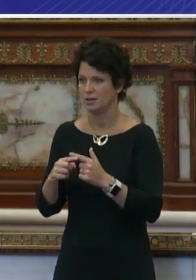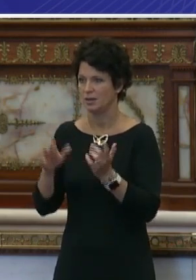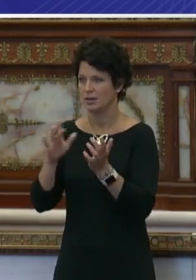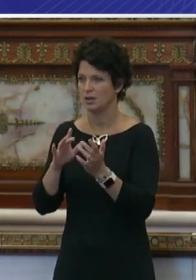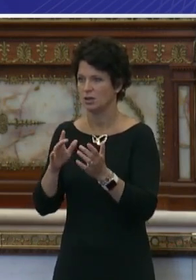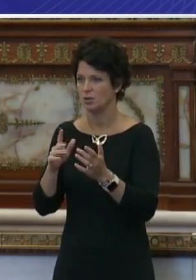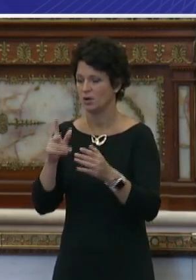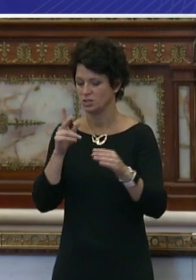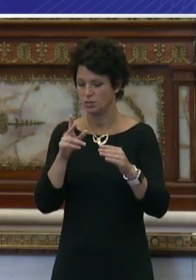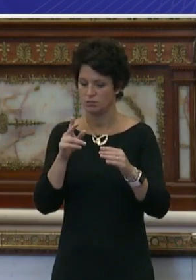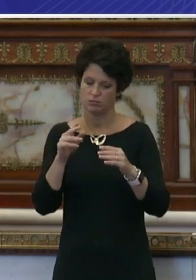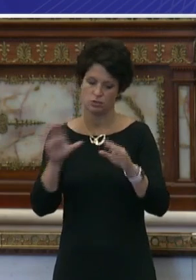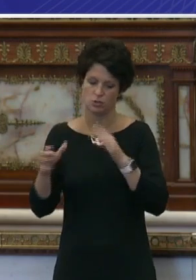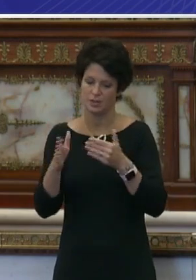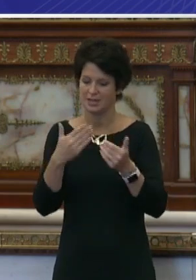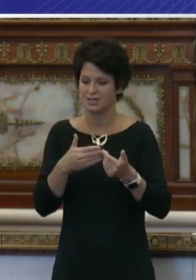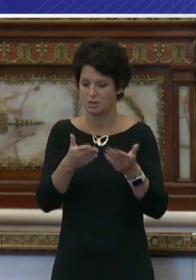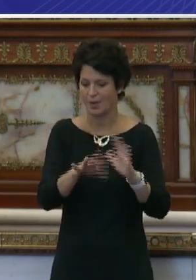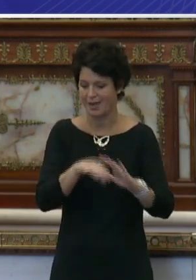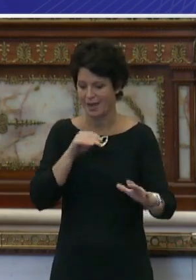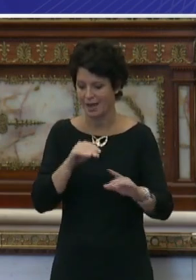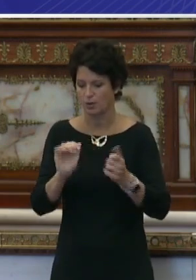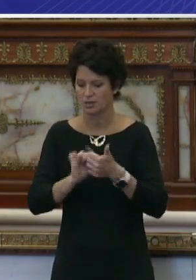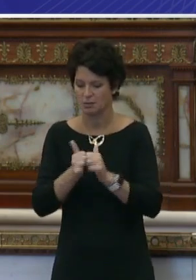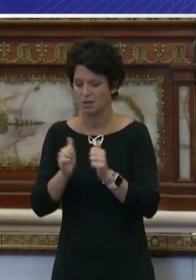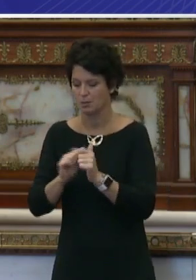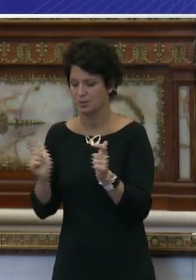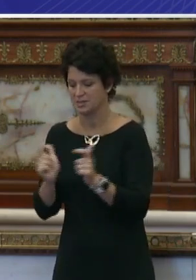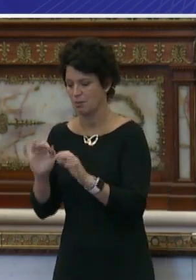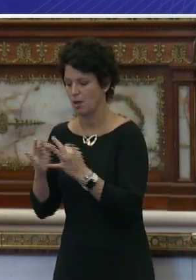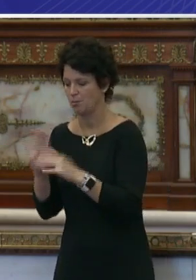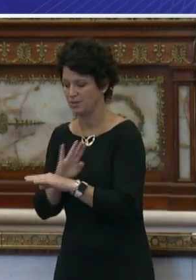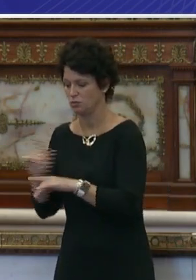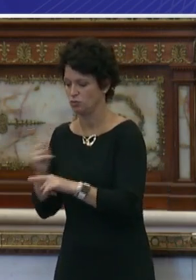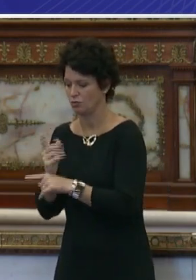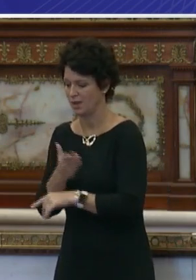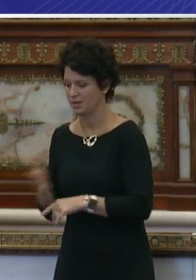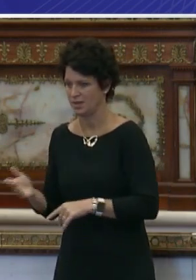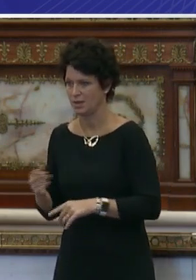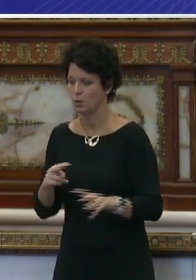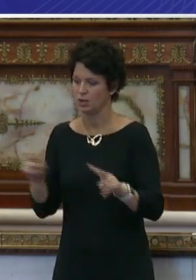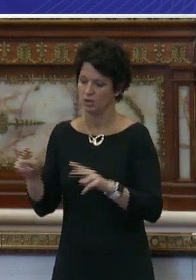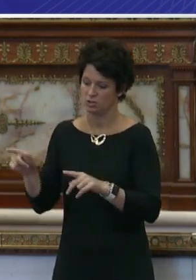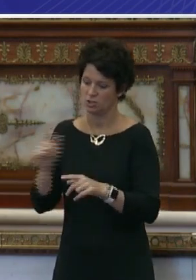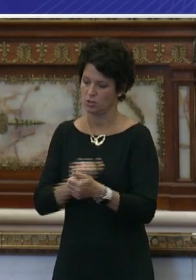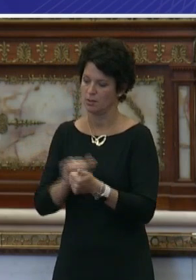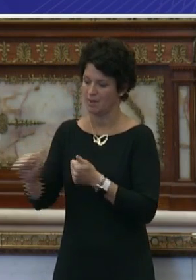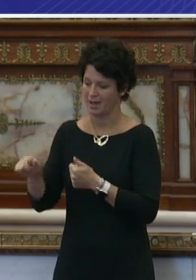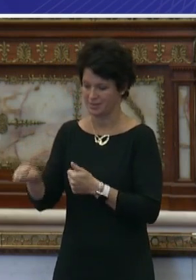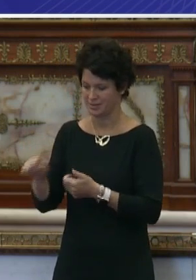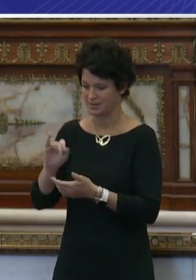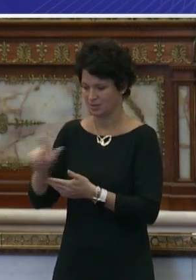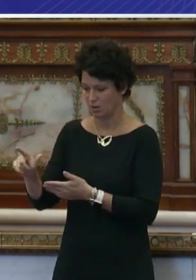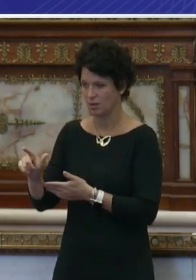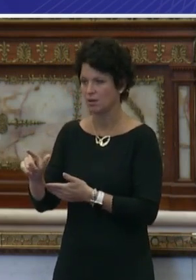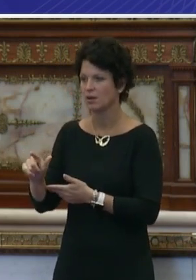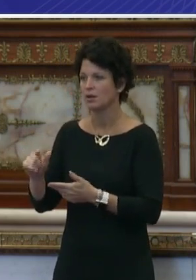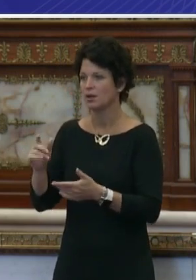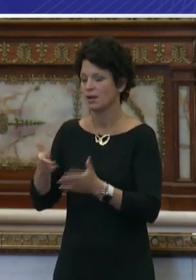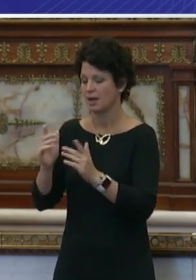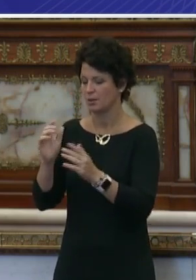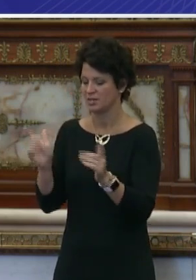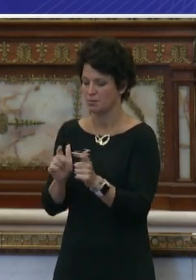cutting corners to increase the bottom line is competing with family small businesses which do the right thing. We look to City Council for this type of support, allowing small businesses